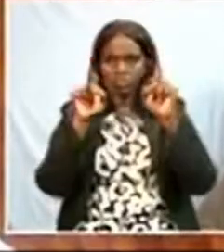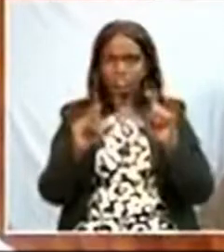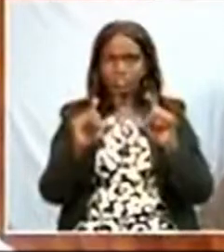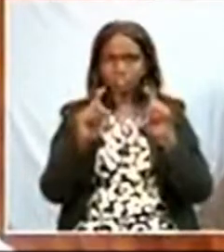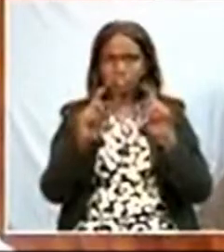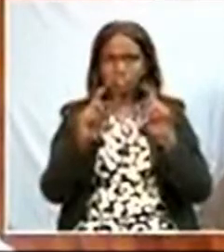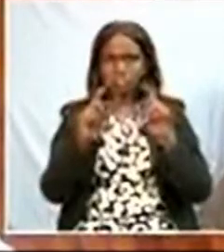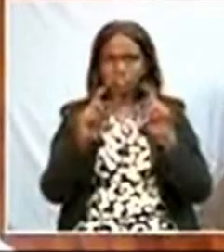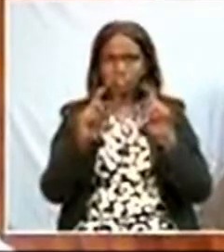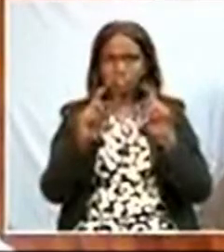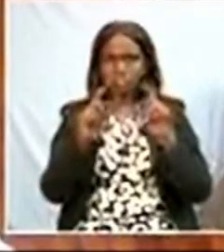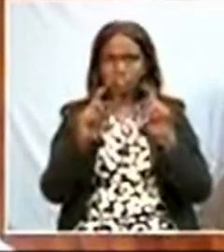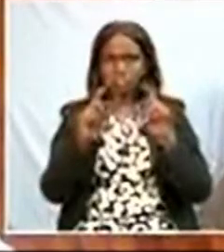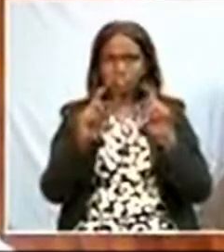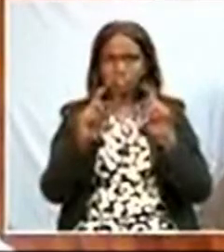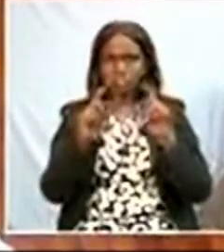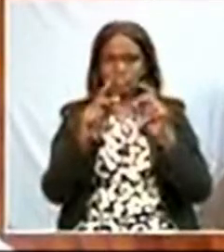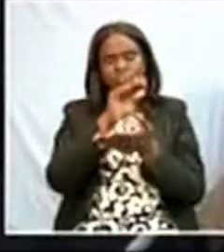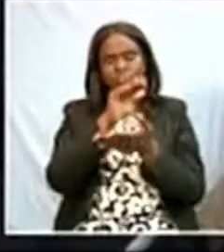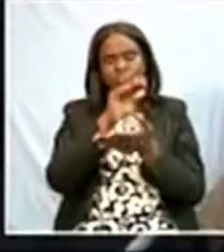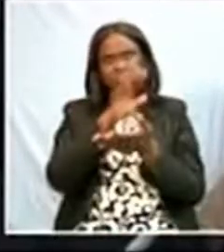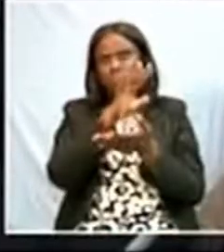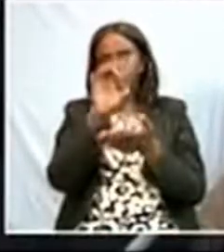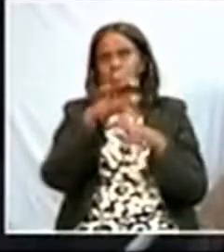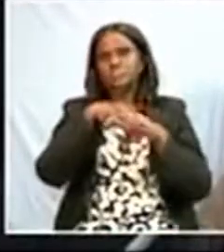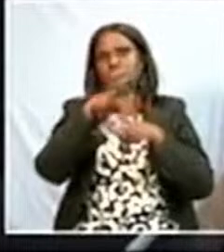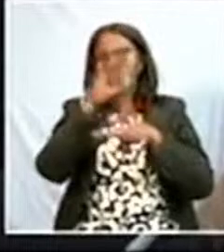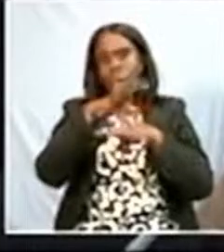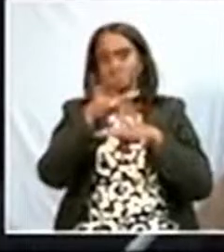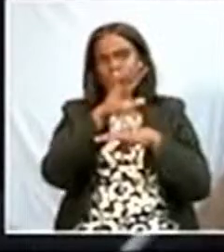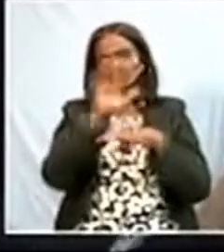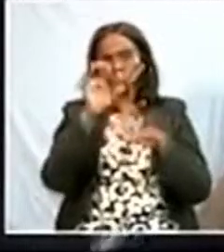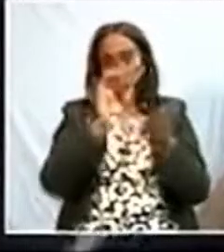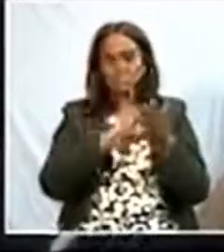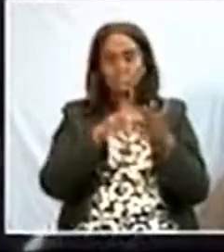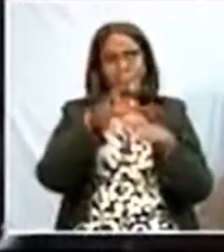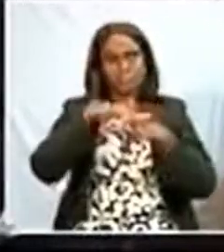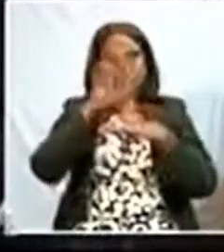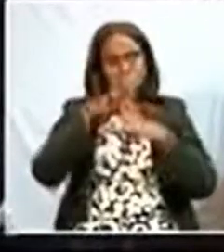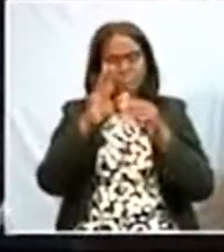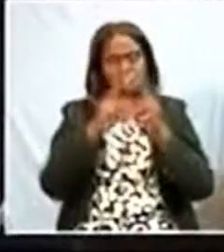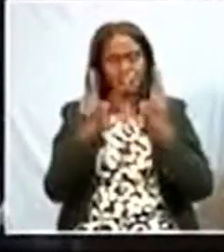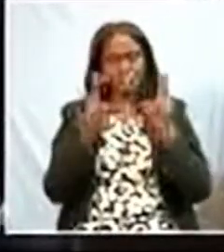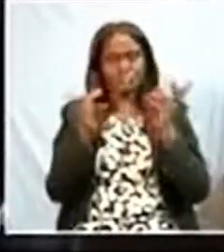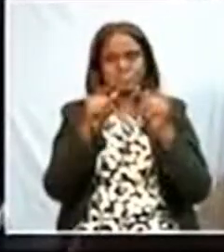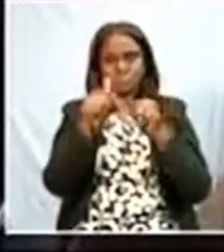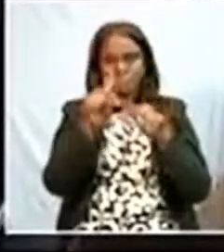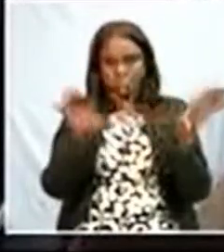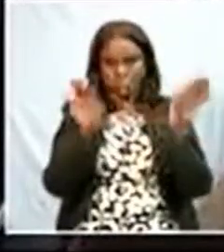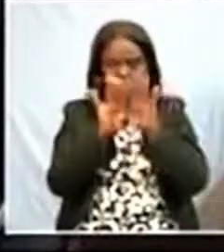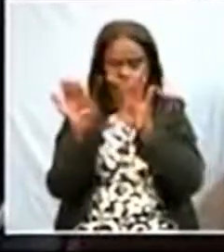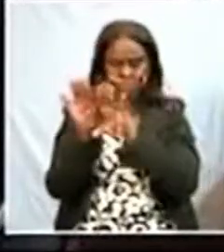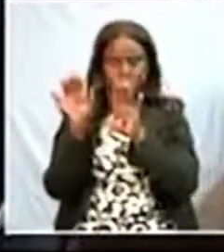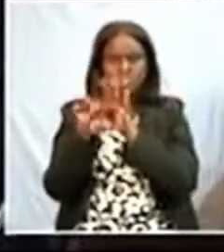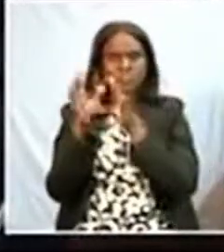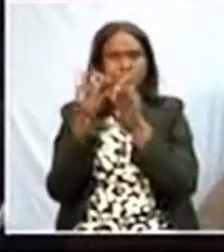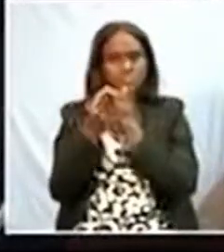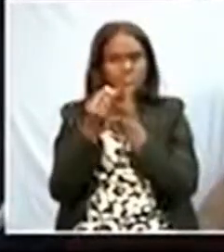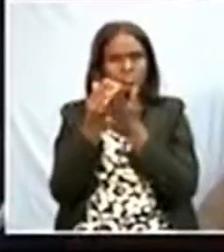So far the contractor has been paid 500 and above. 500,000 and above. So when you are closing in the accounts,